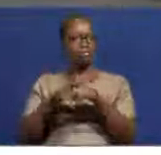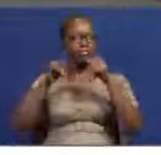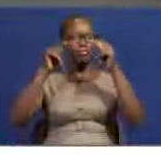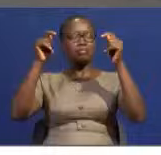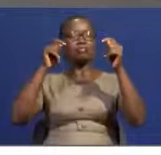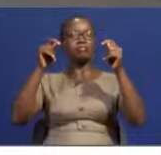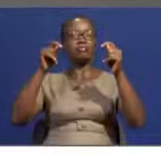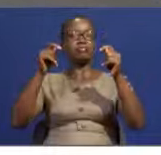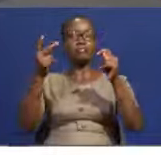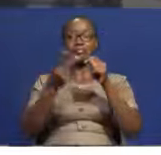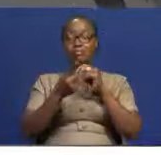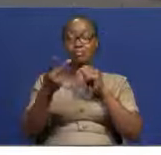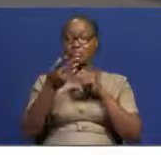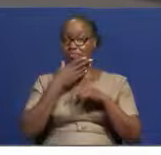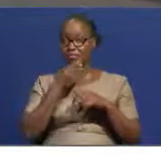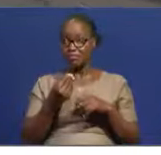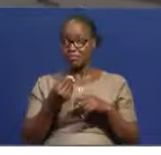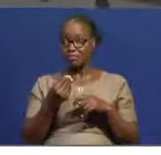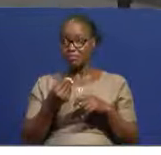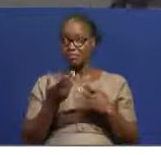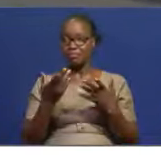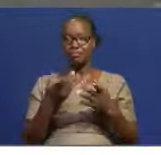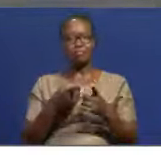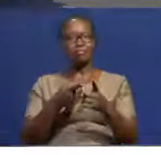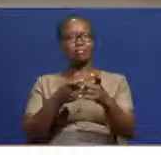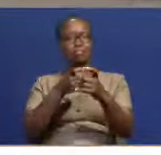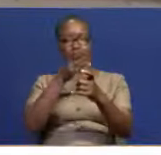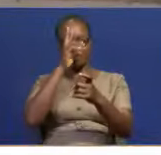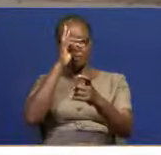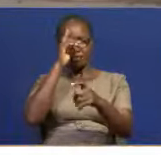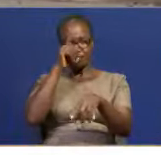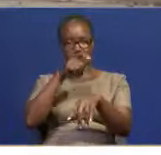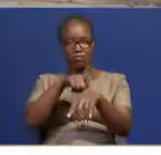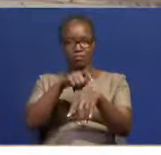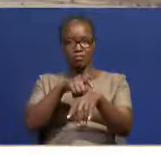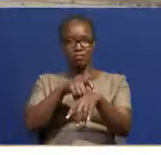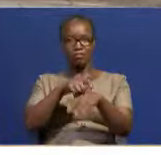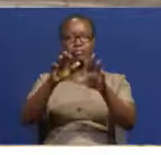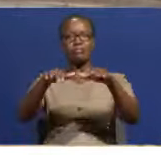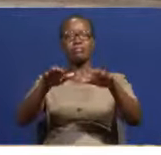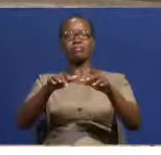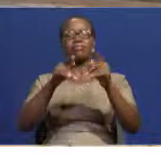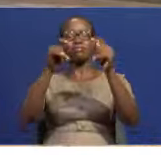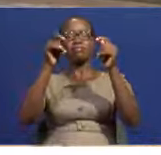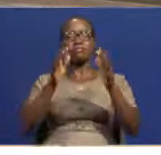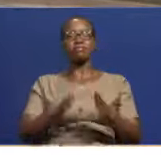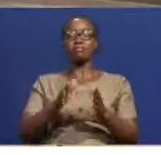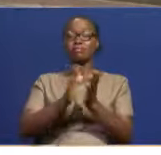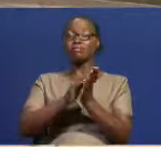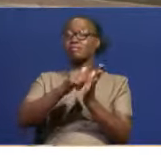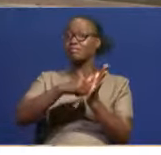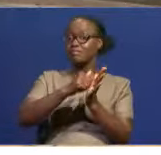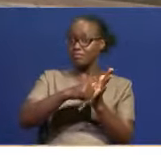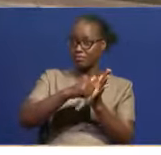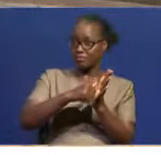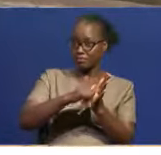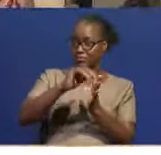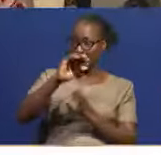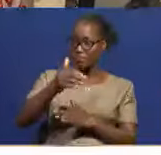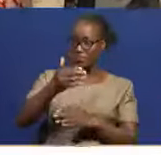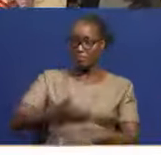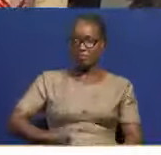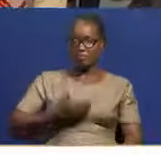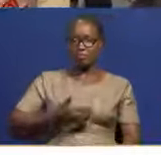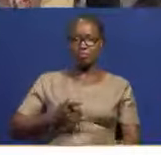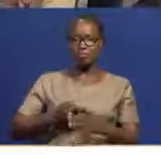protests. The duo, both men, are alleged to have been shot by police officers who were quelling the demonstrators in Kibwezi town. This angered the protesters,